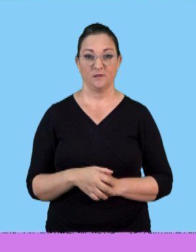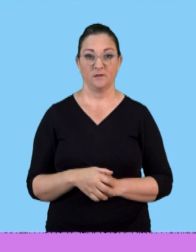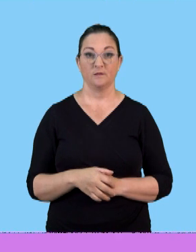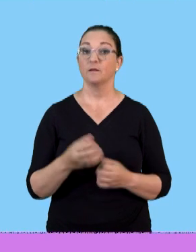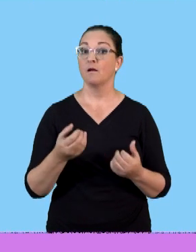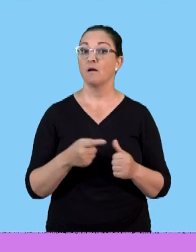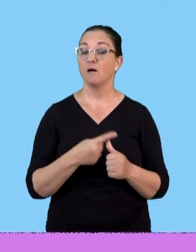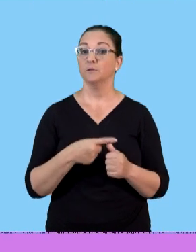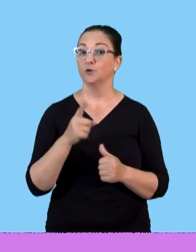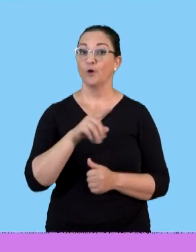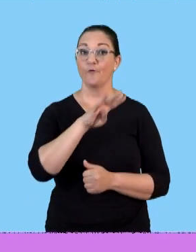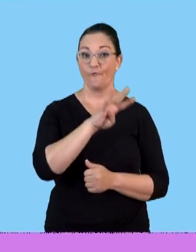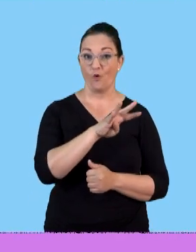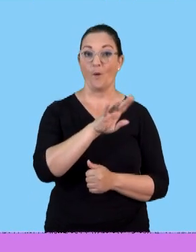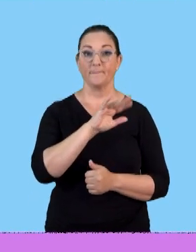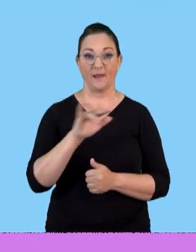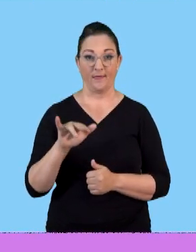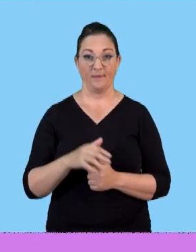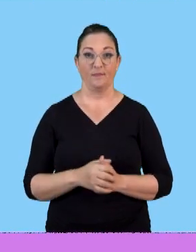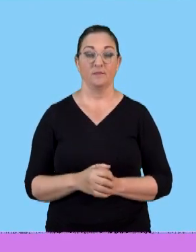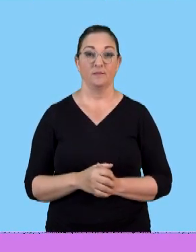100,000. So that will give us 4 million.